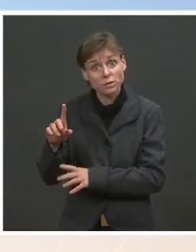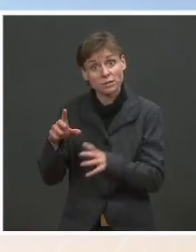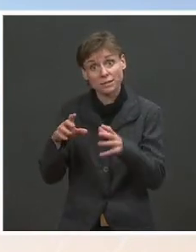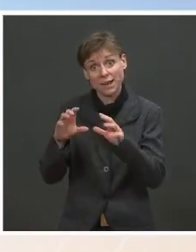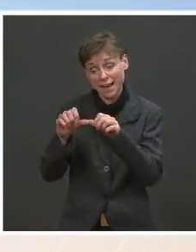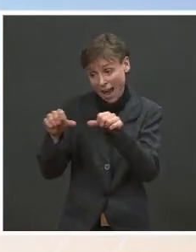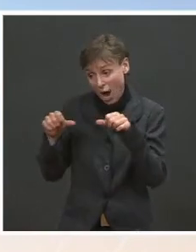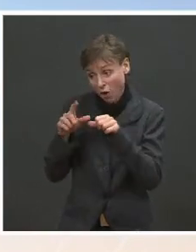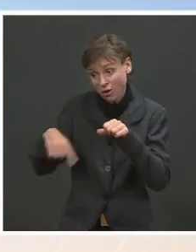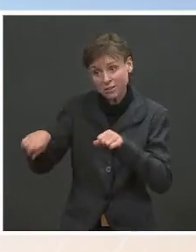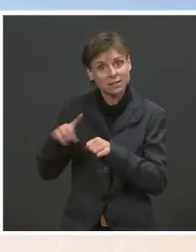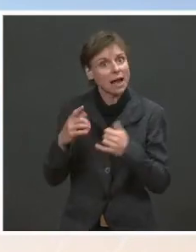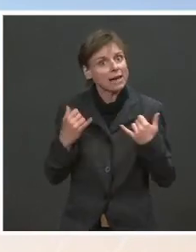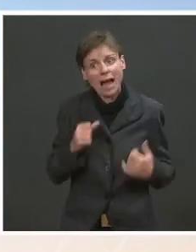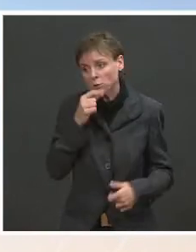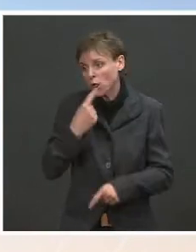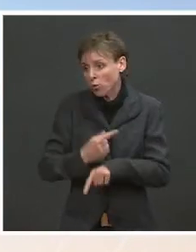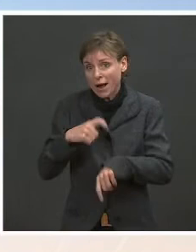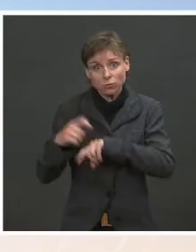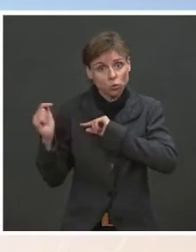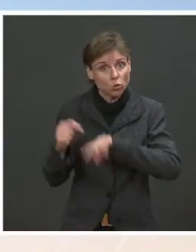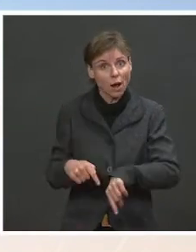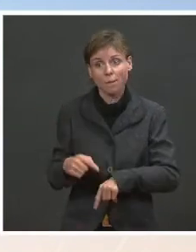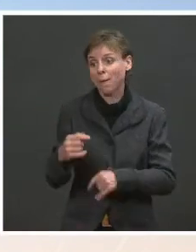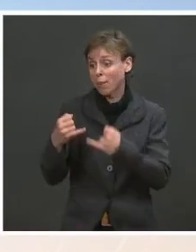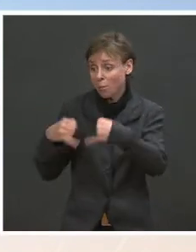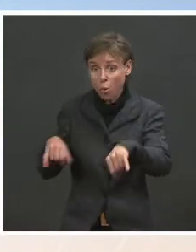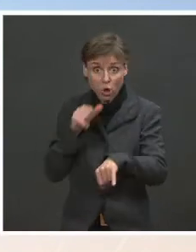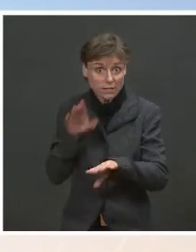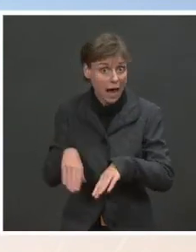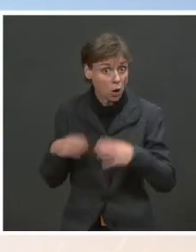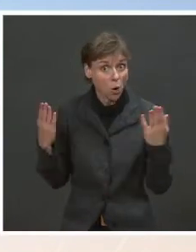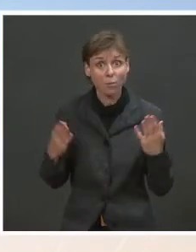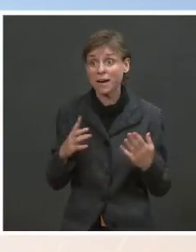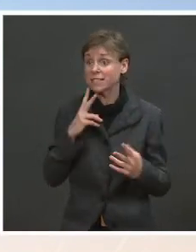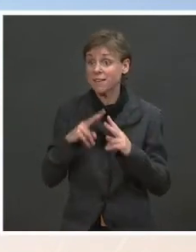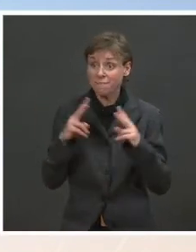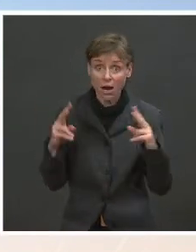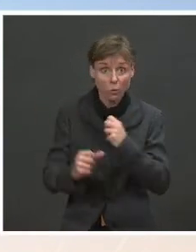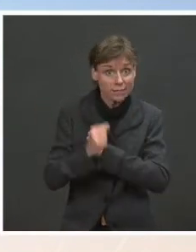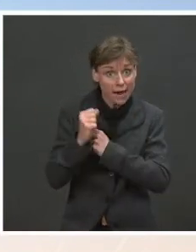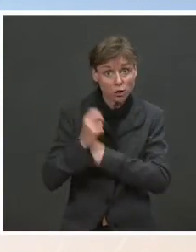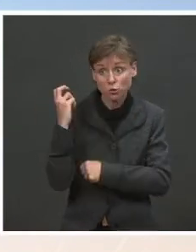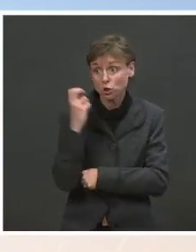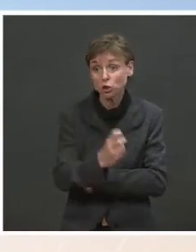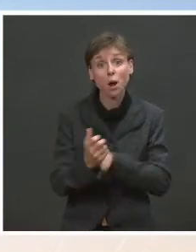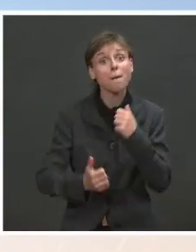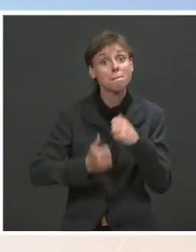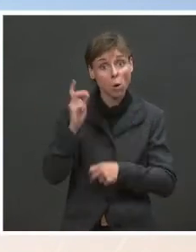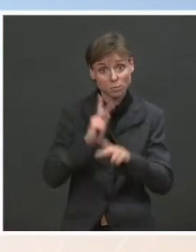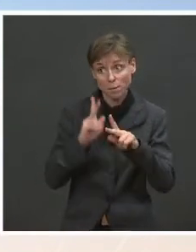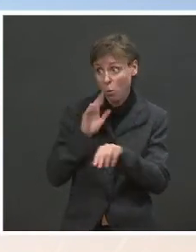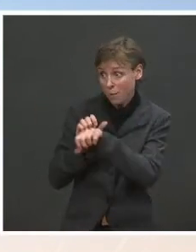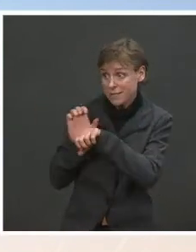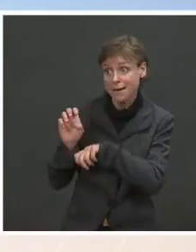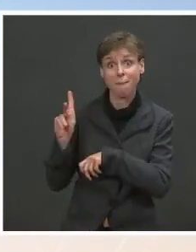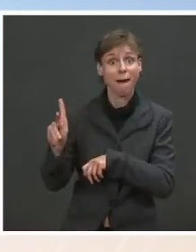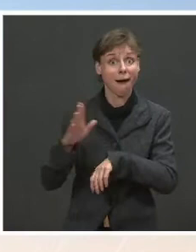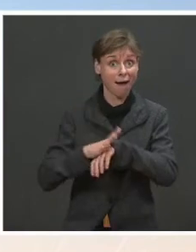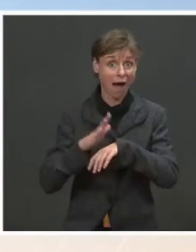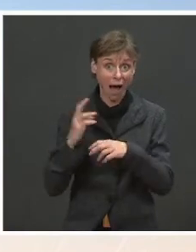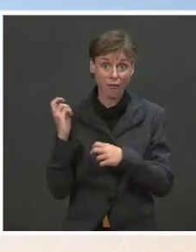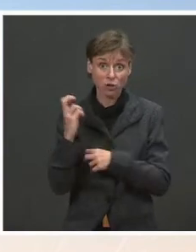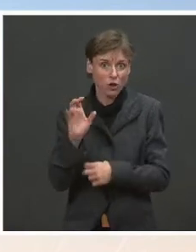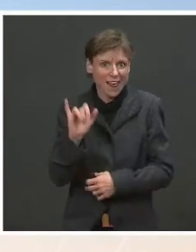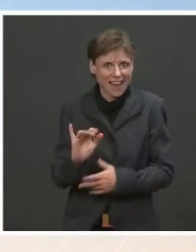The border is not open. This is a treacherous journey. The vast majority of people will be certainly sent back on their journey, and that's the message we're